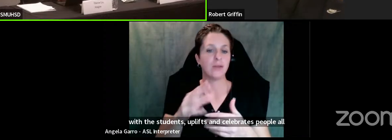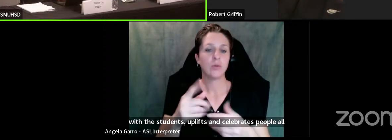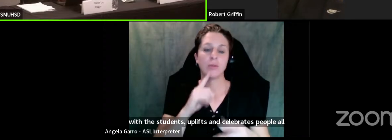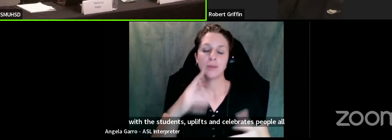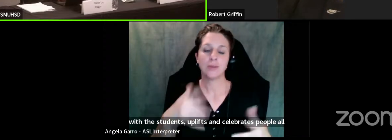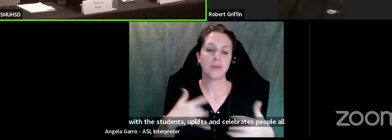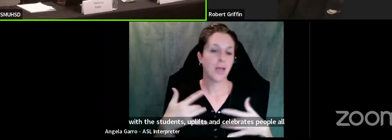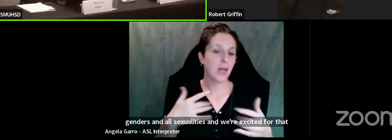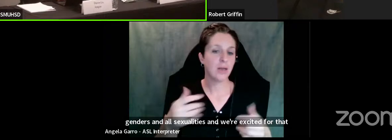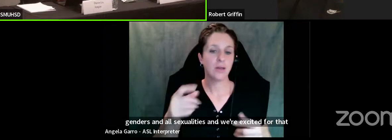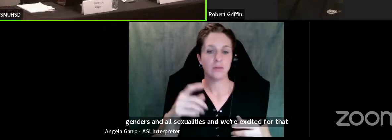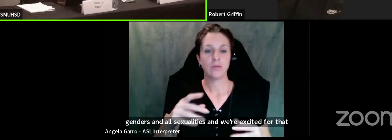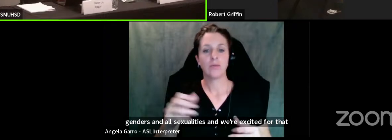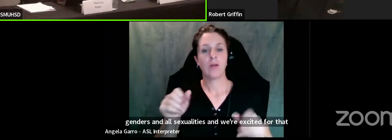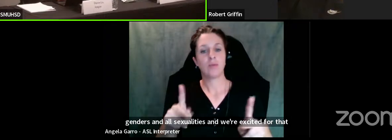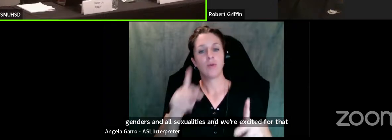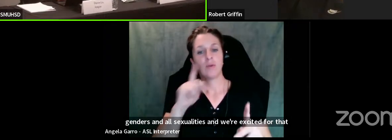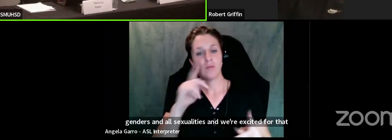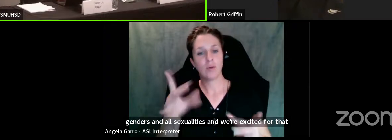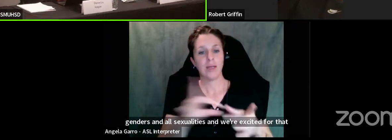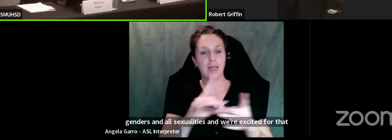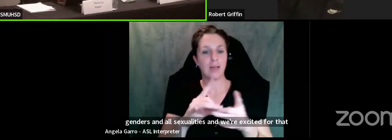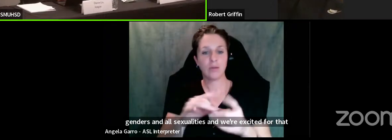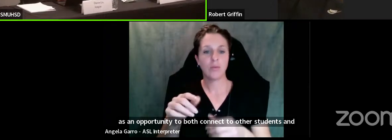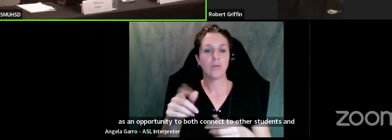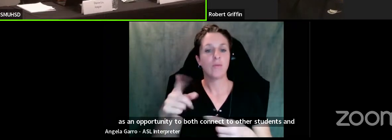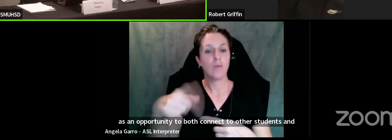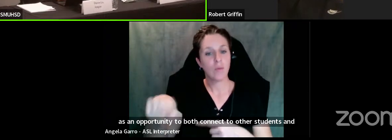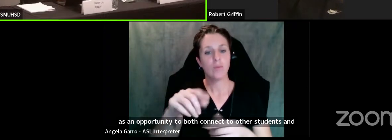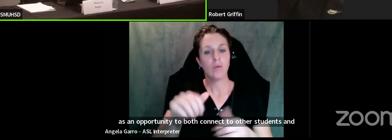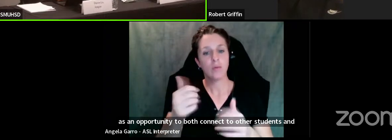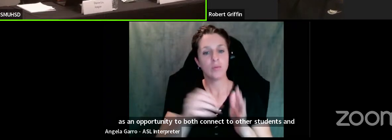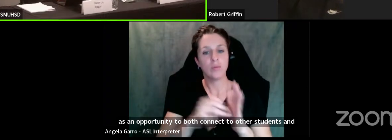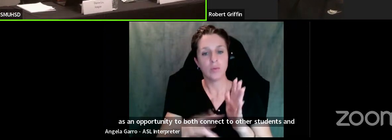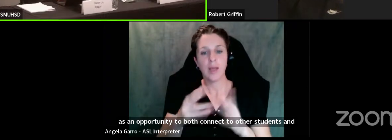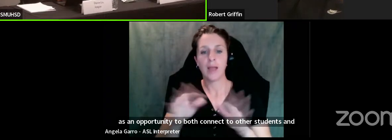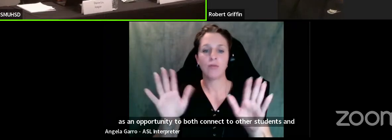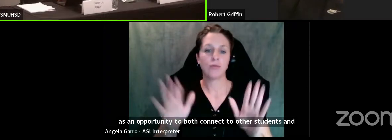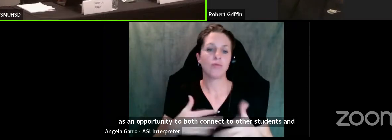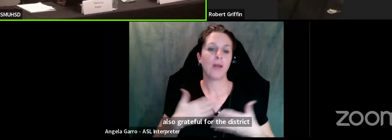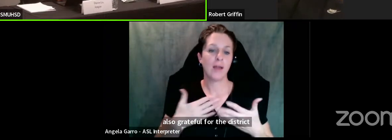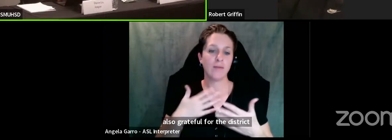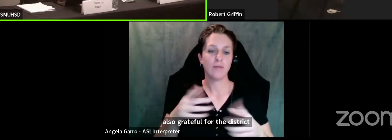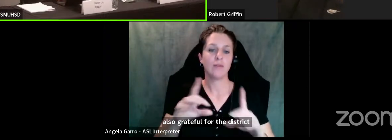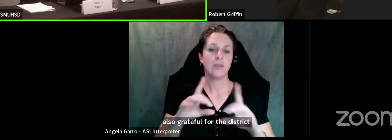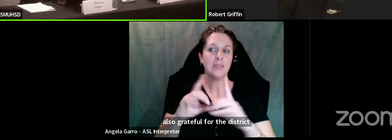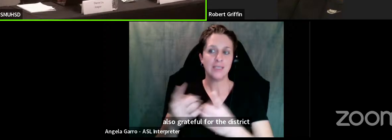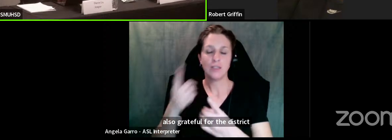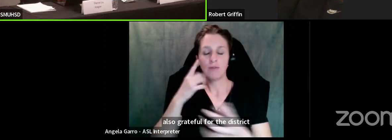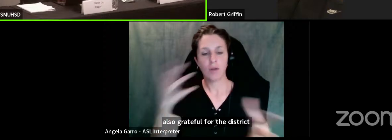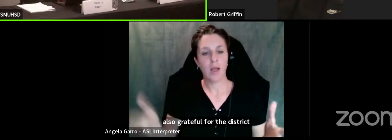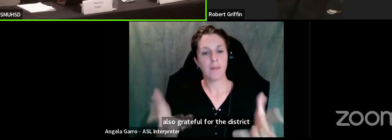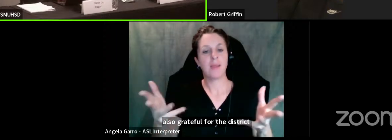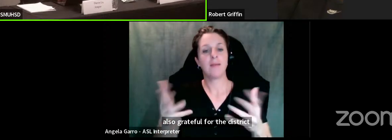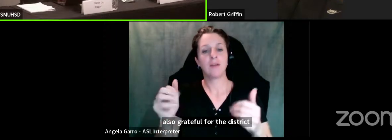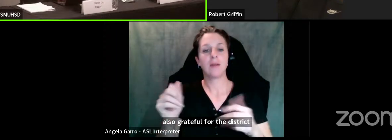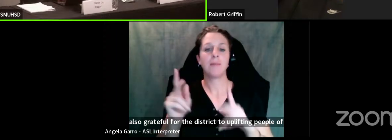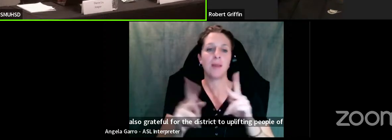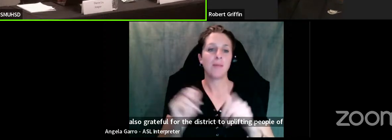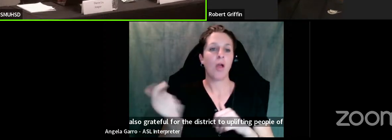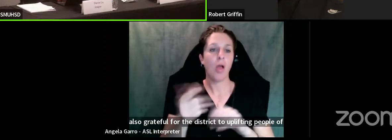both connect with other students, and also grateful for the district to uplifting people of all backgrounds.